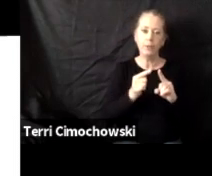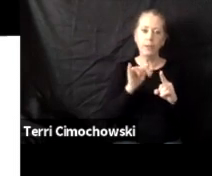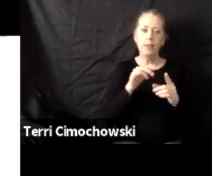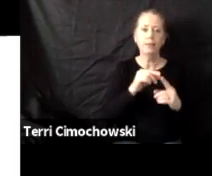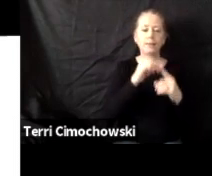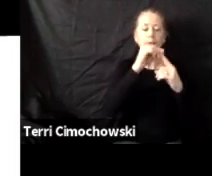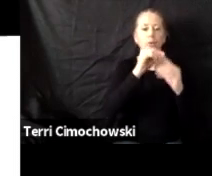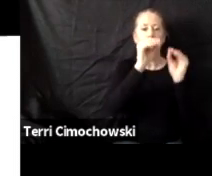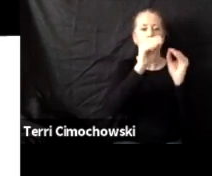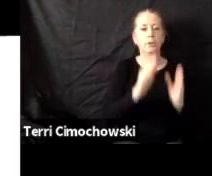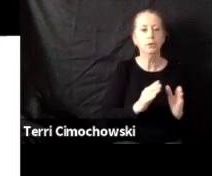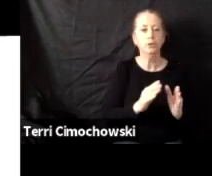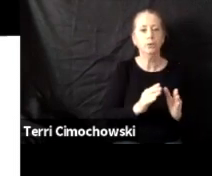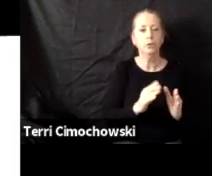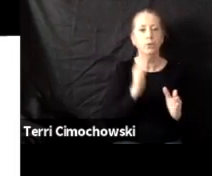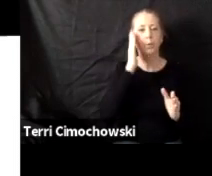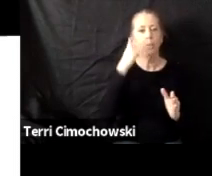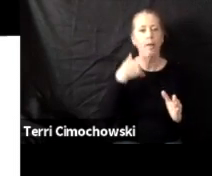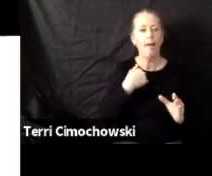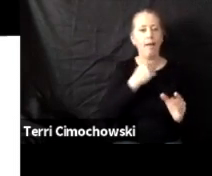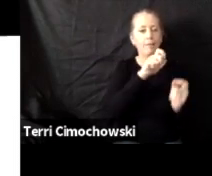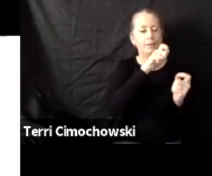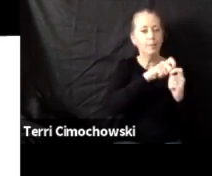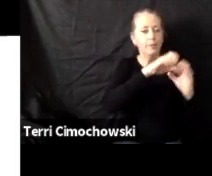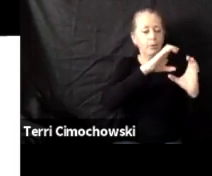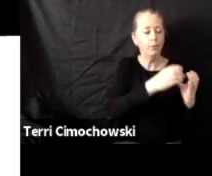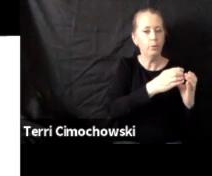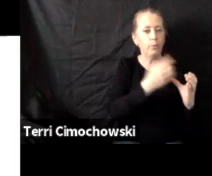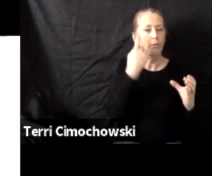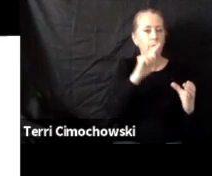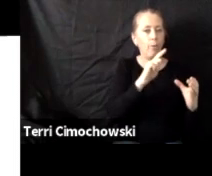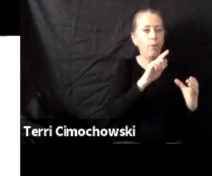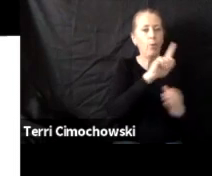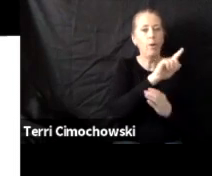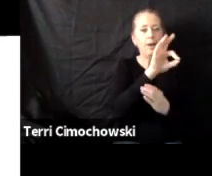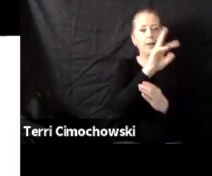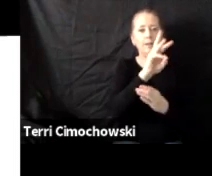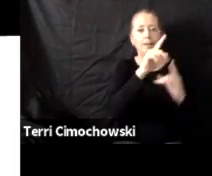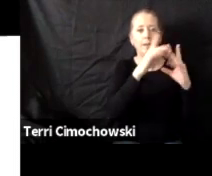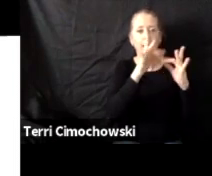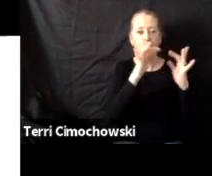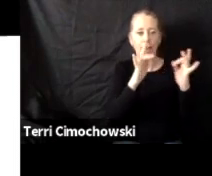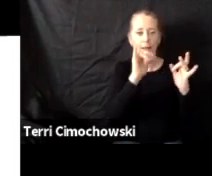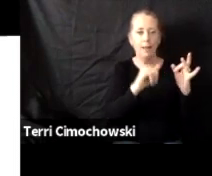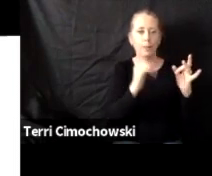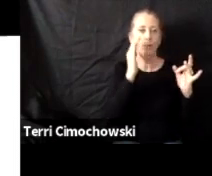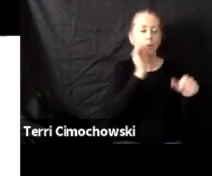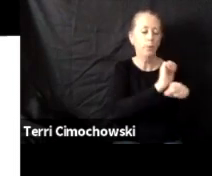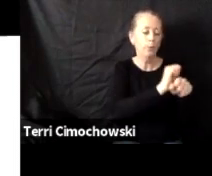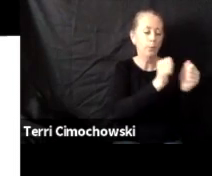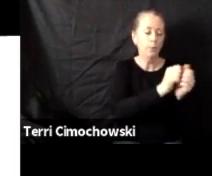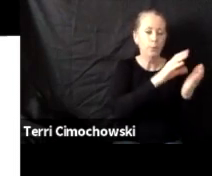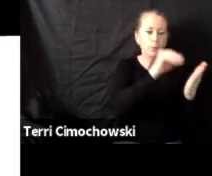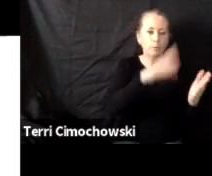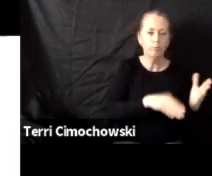specialist teachers, that there will be a core group of specialist teachers dedicated to 196 Online that will be working with students in